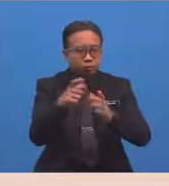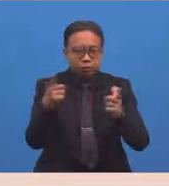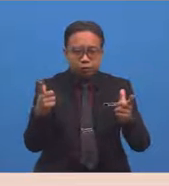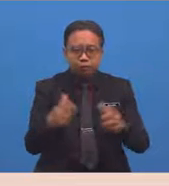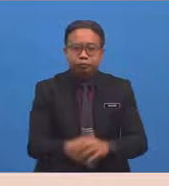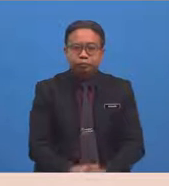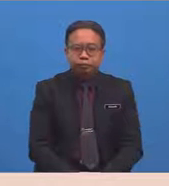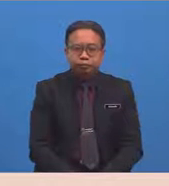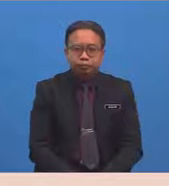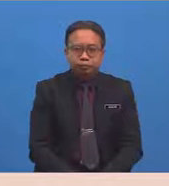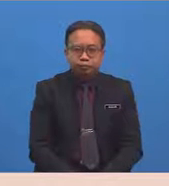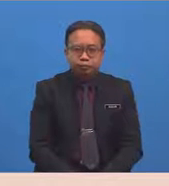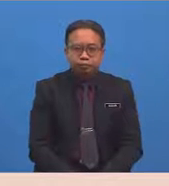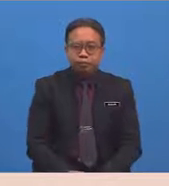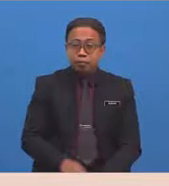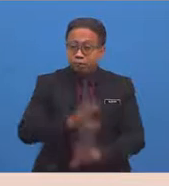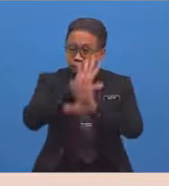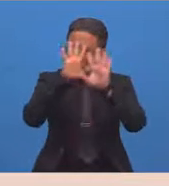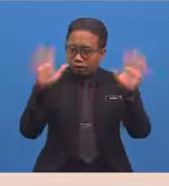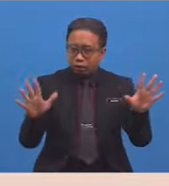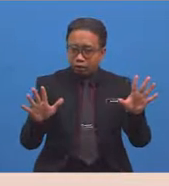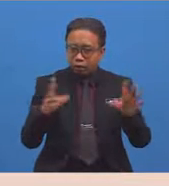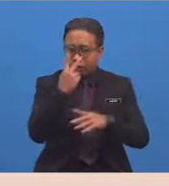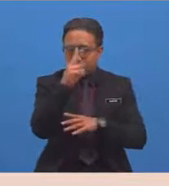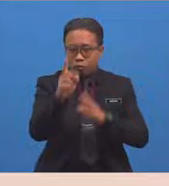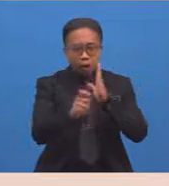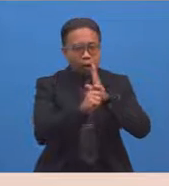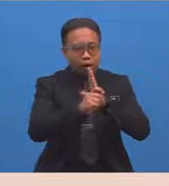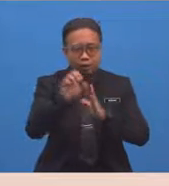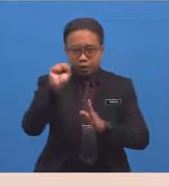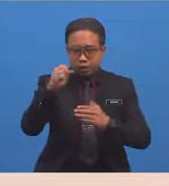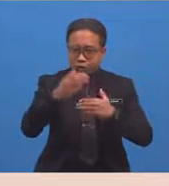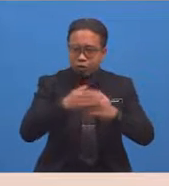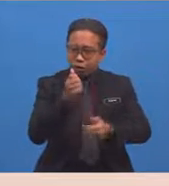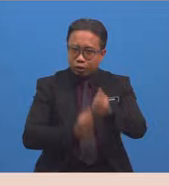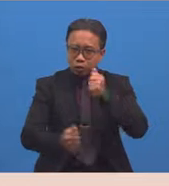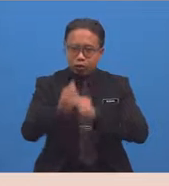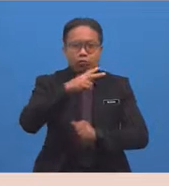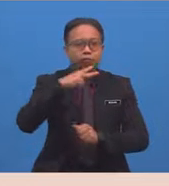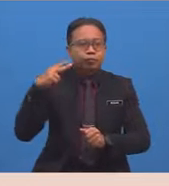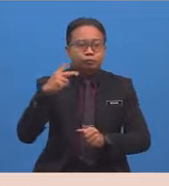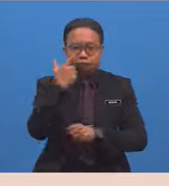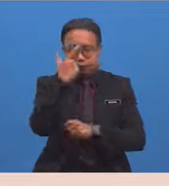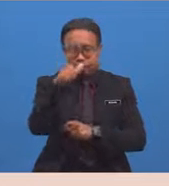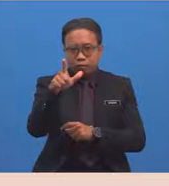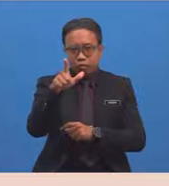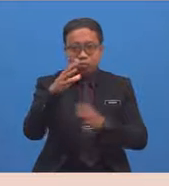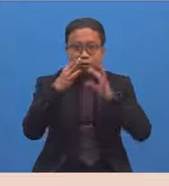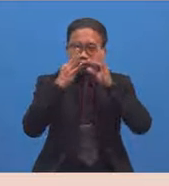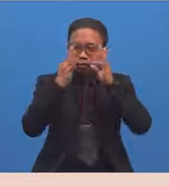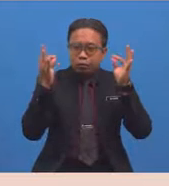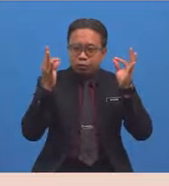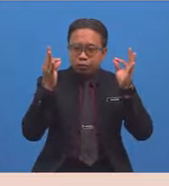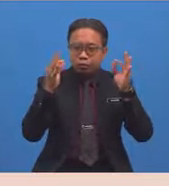next example may give you a clearer view on how to add S on your action verbs. Look at